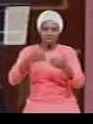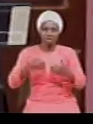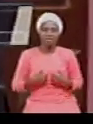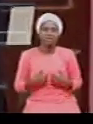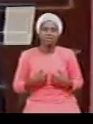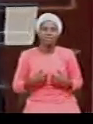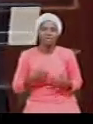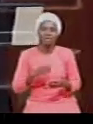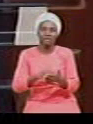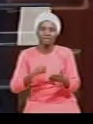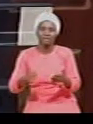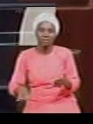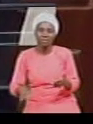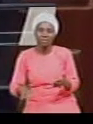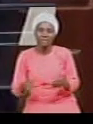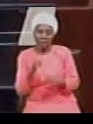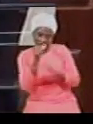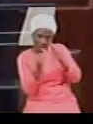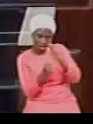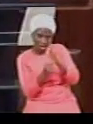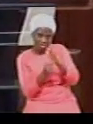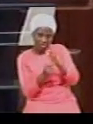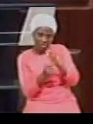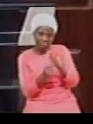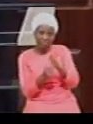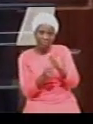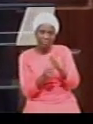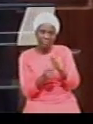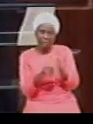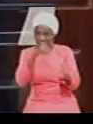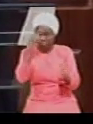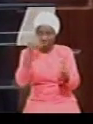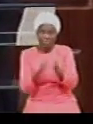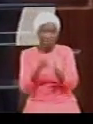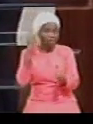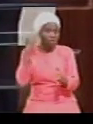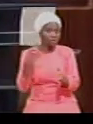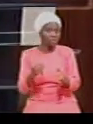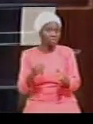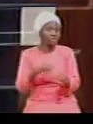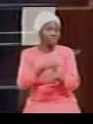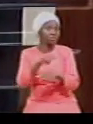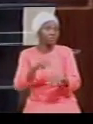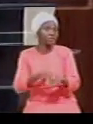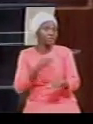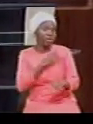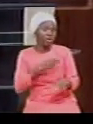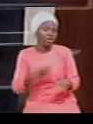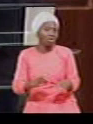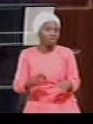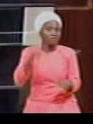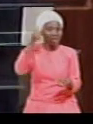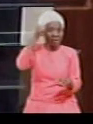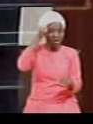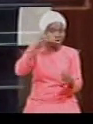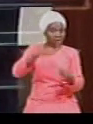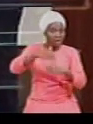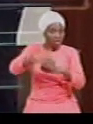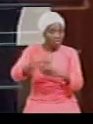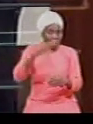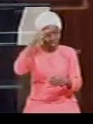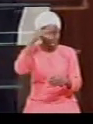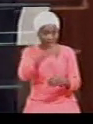taken hiding, because that was the nature of Adam after he fell.